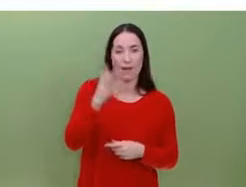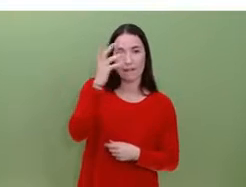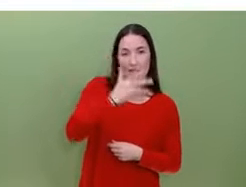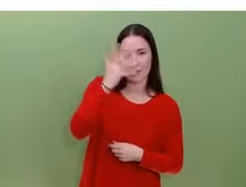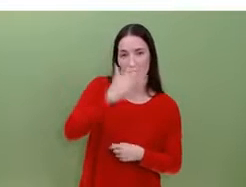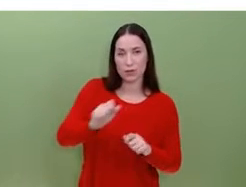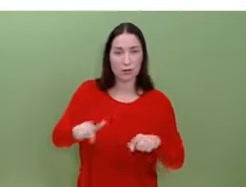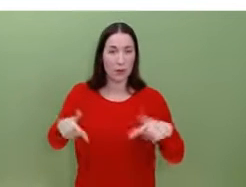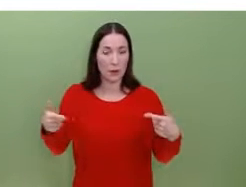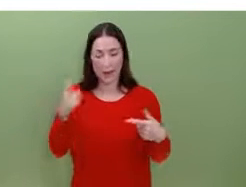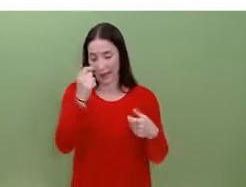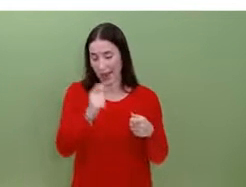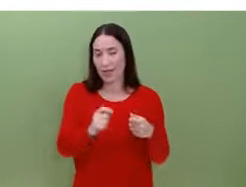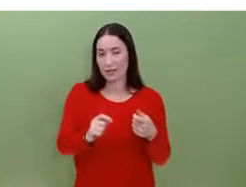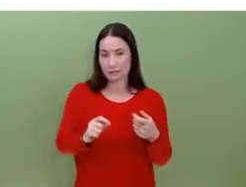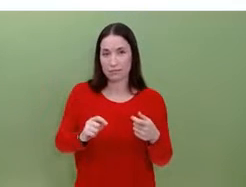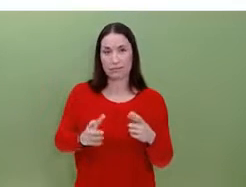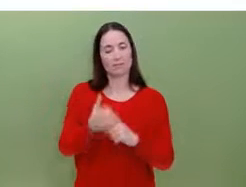outcomes.